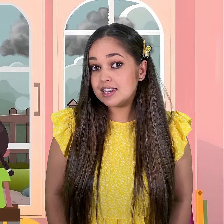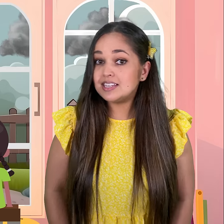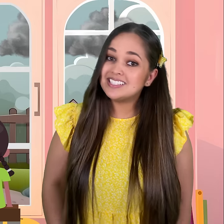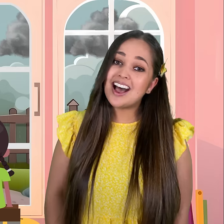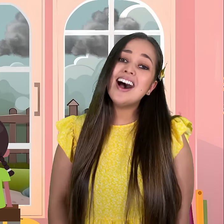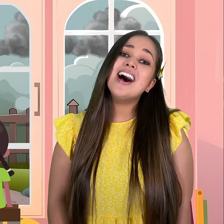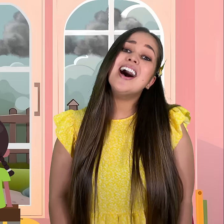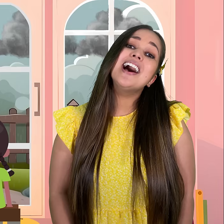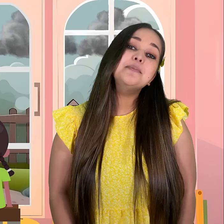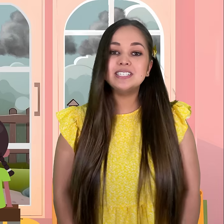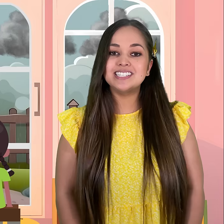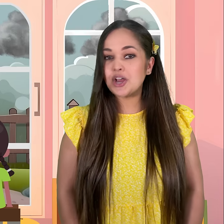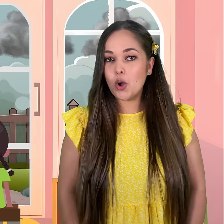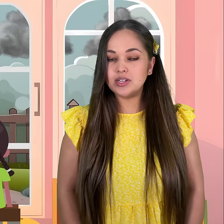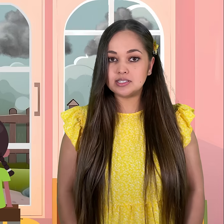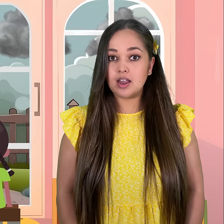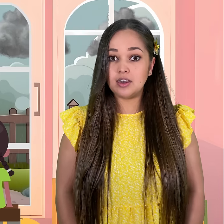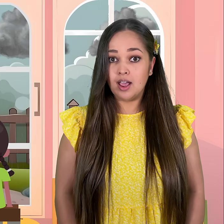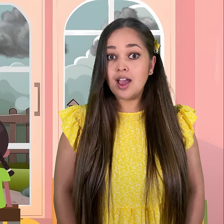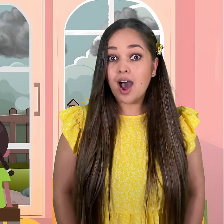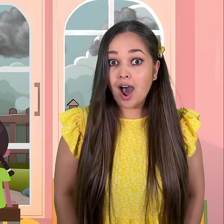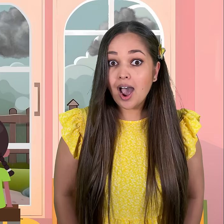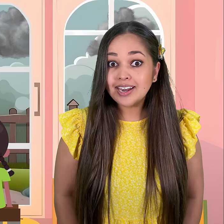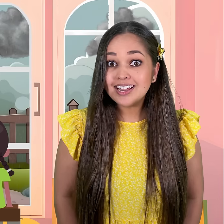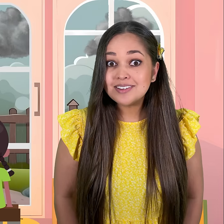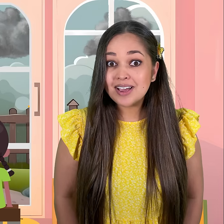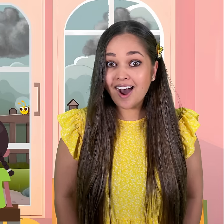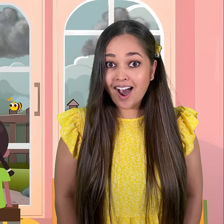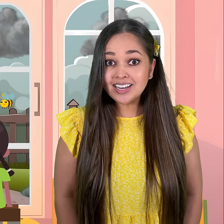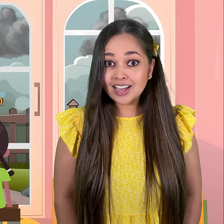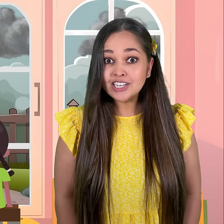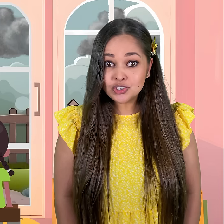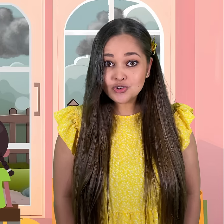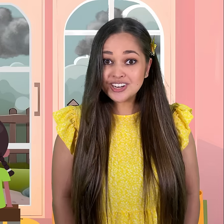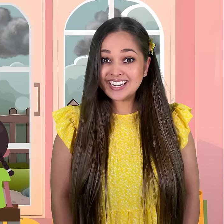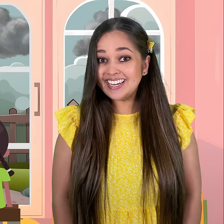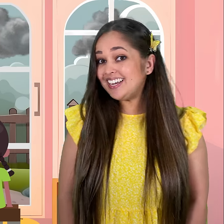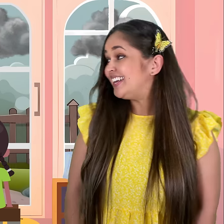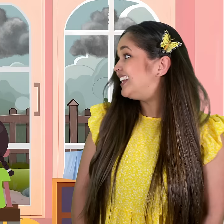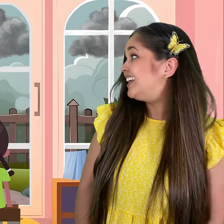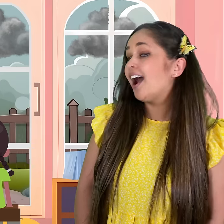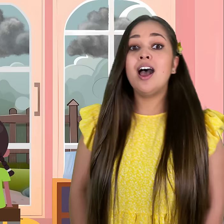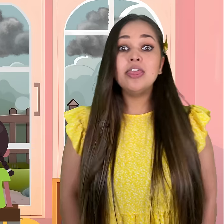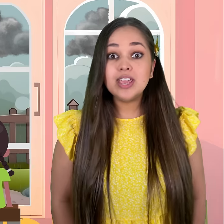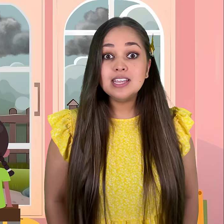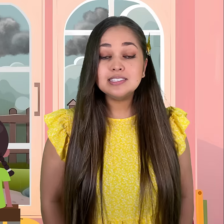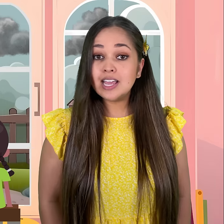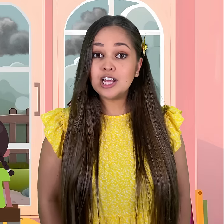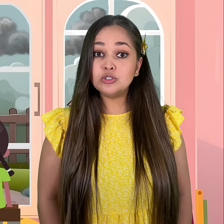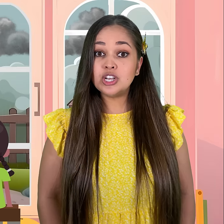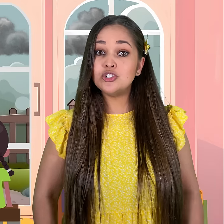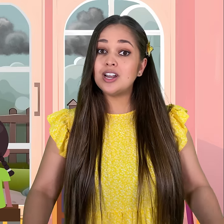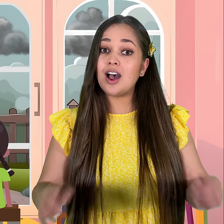Sun, Sun, Mr. Golden Sun, hiding behind a tree.